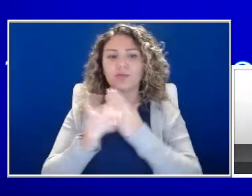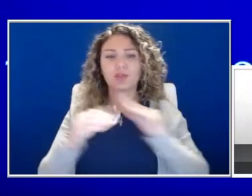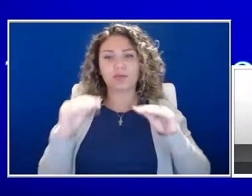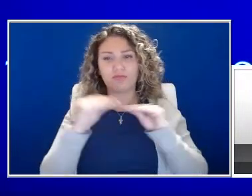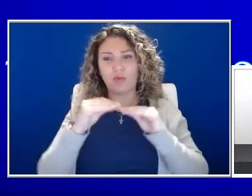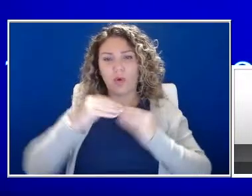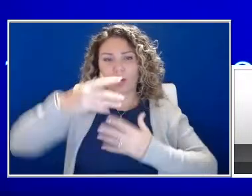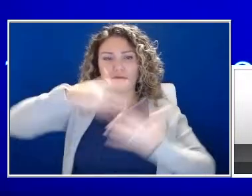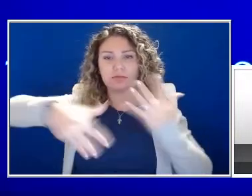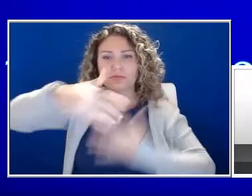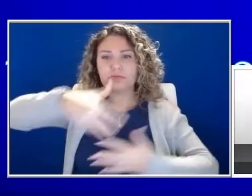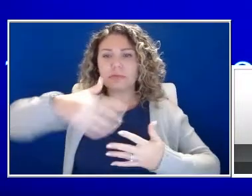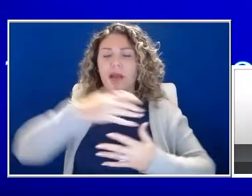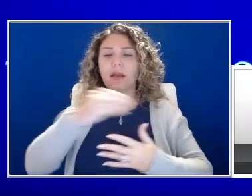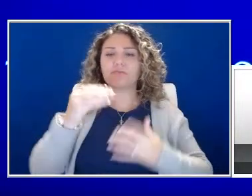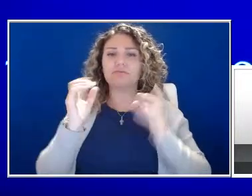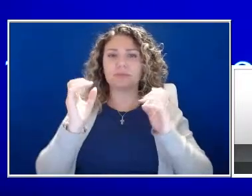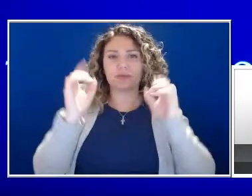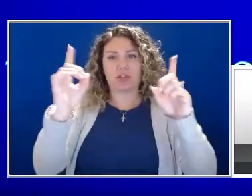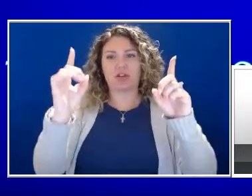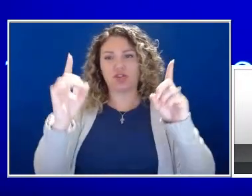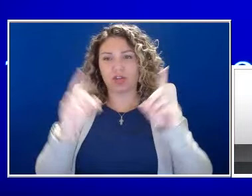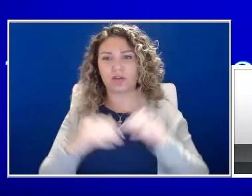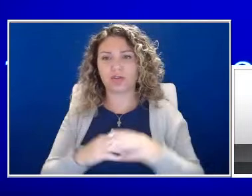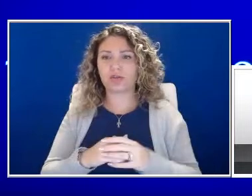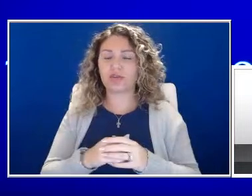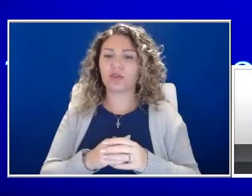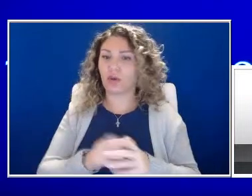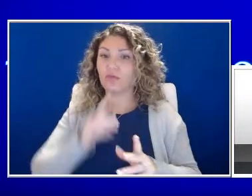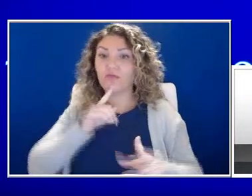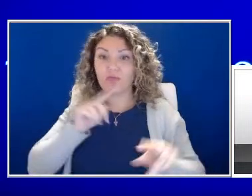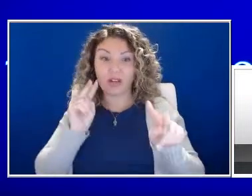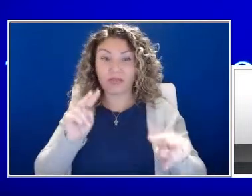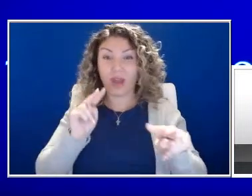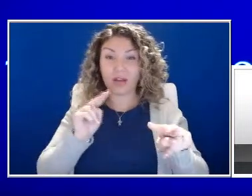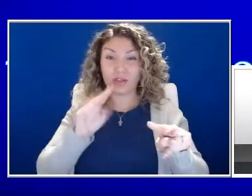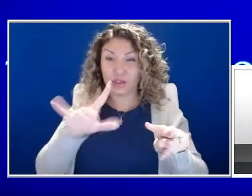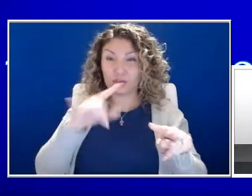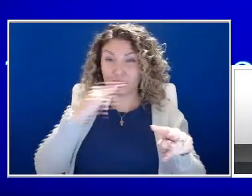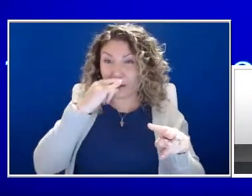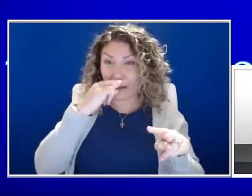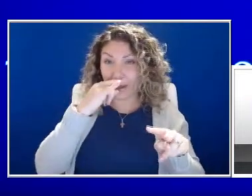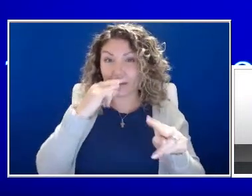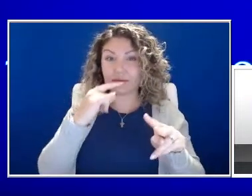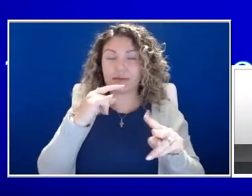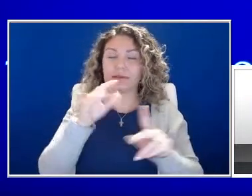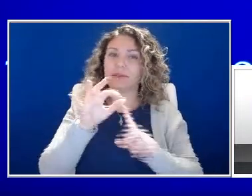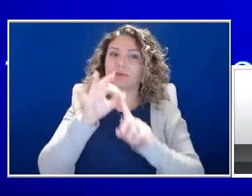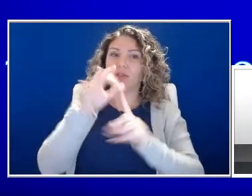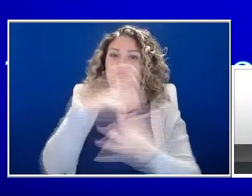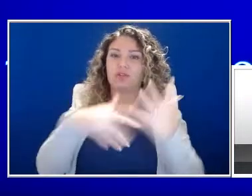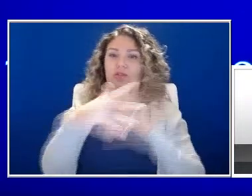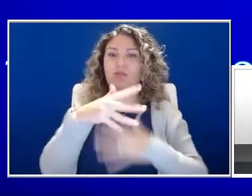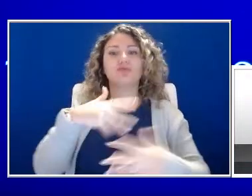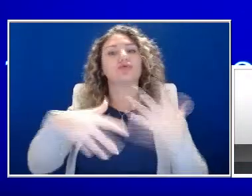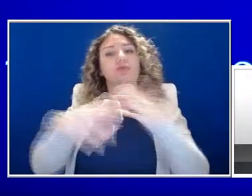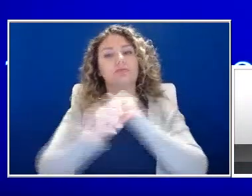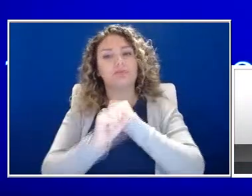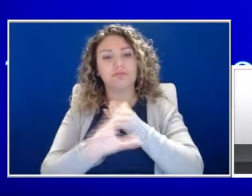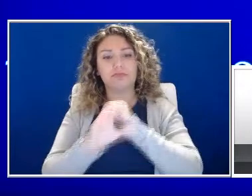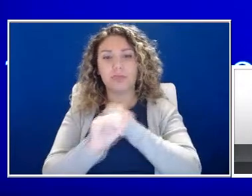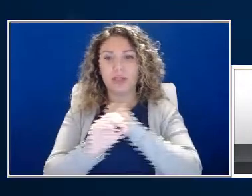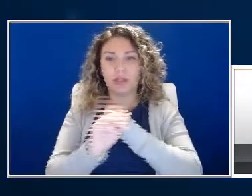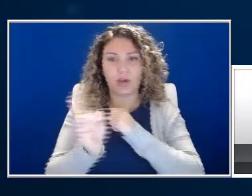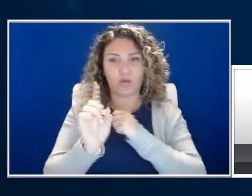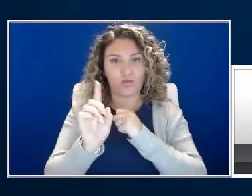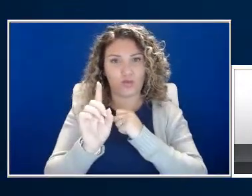and educational, and really monitoring what their kids are doing, especially on social media where a lot of these problems really do arise. So